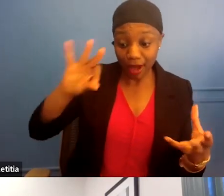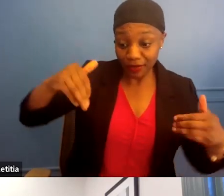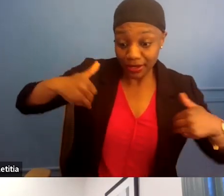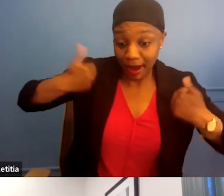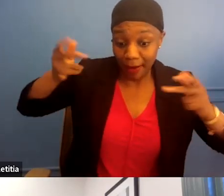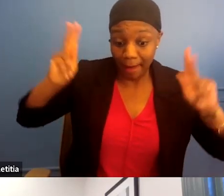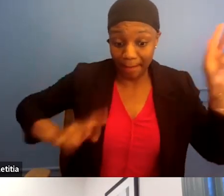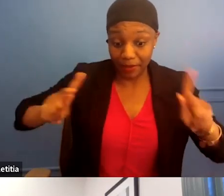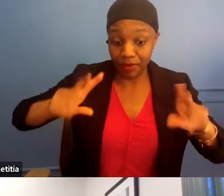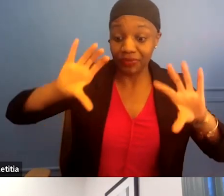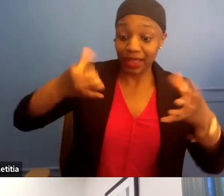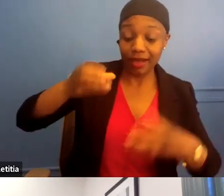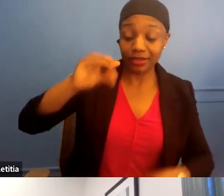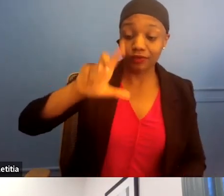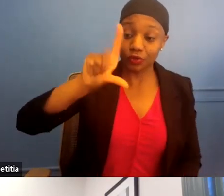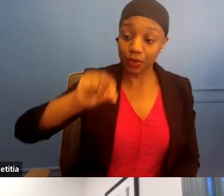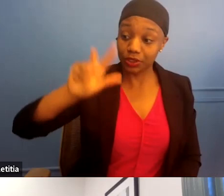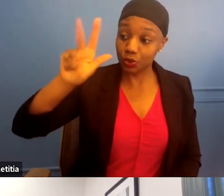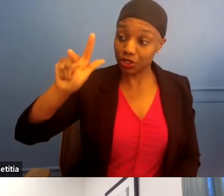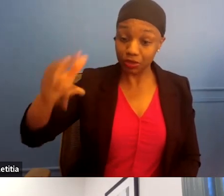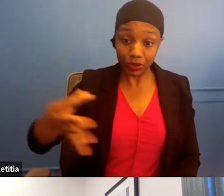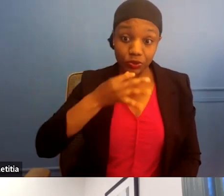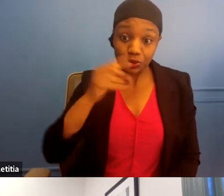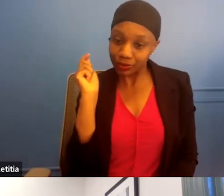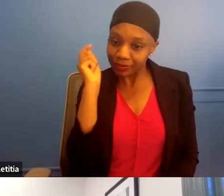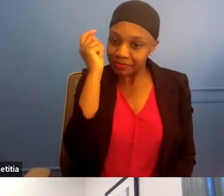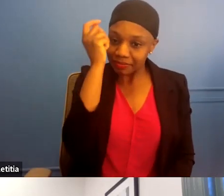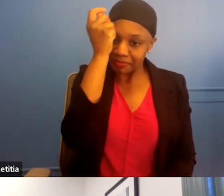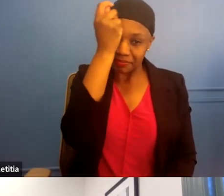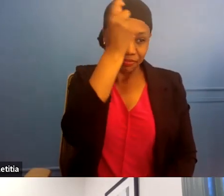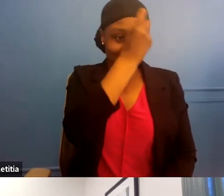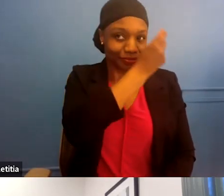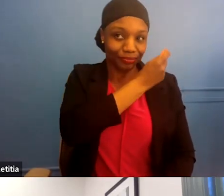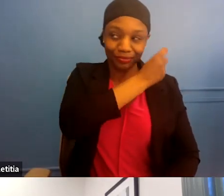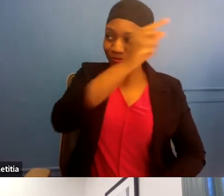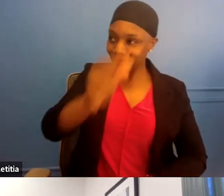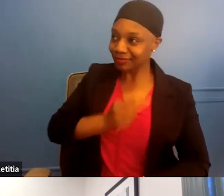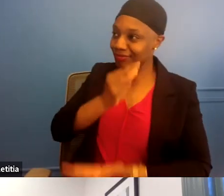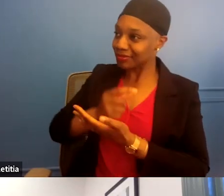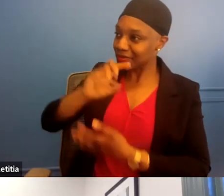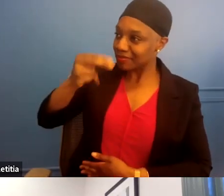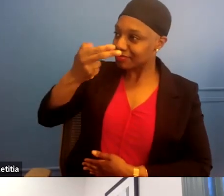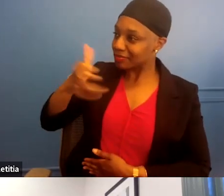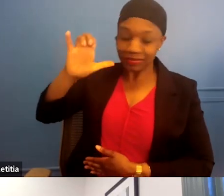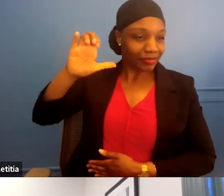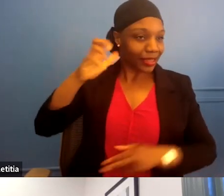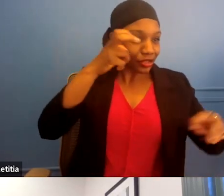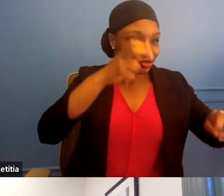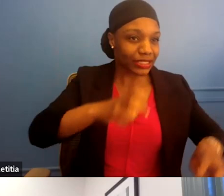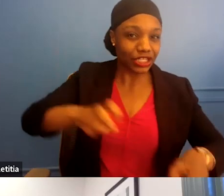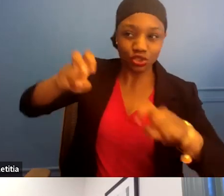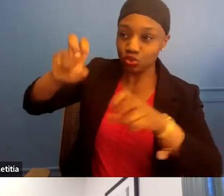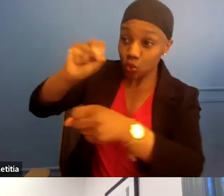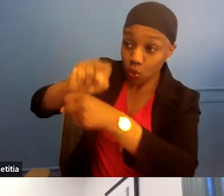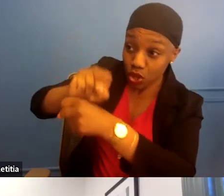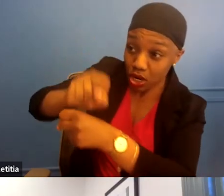people, the class of 2023, getting ready to transition from Mount Holyoke into the world of work or